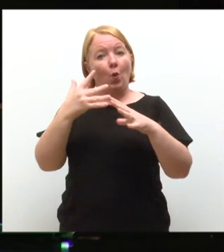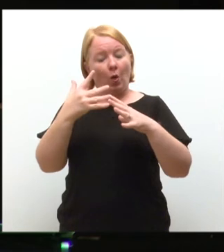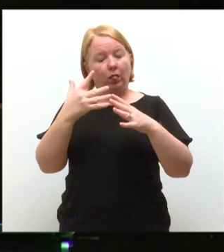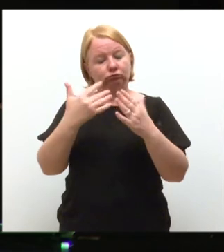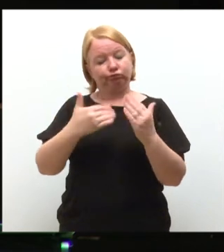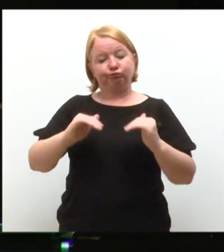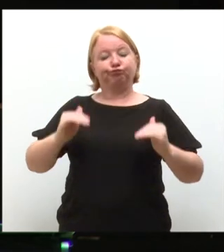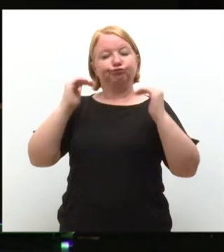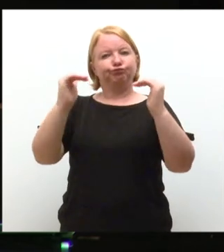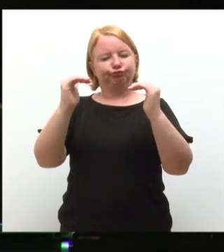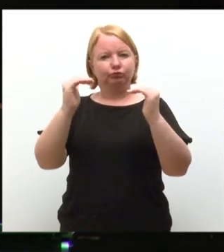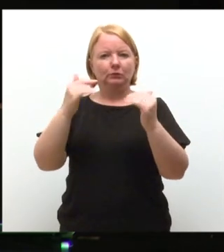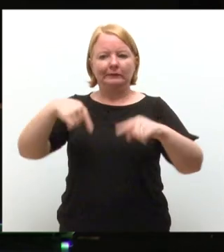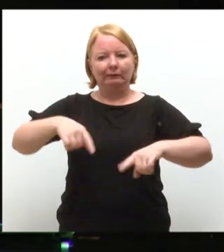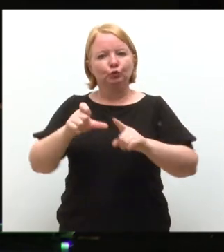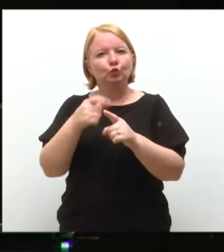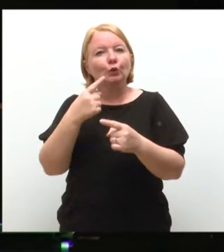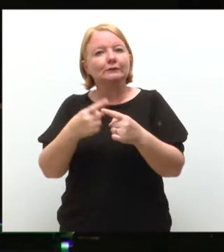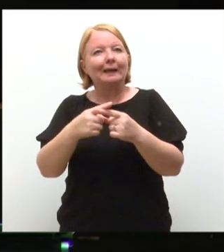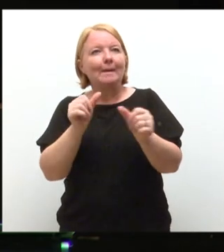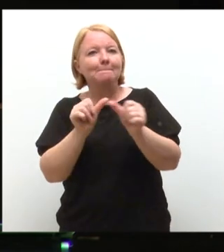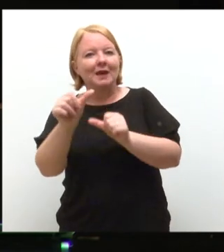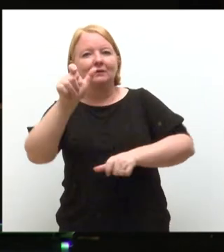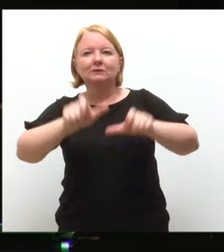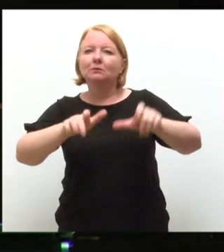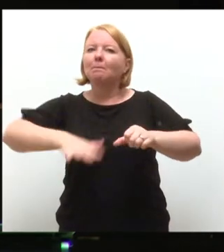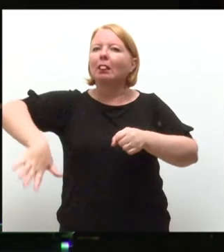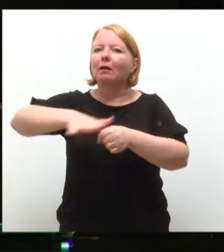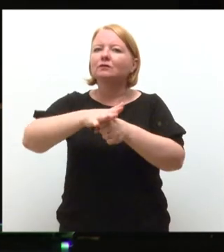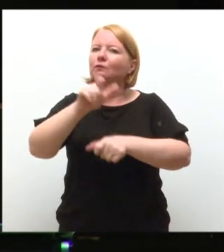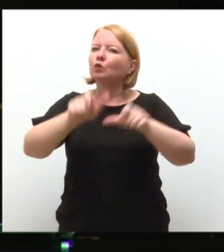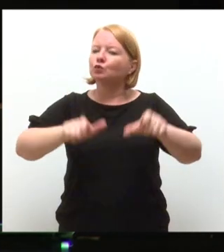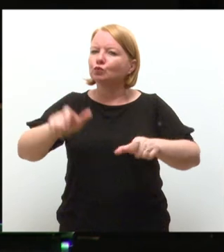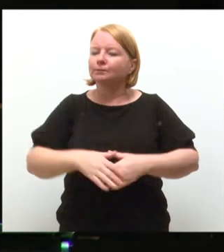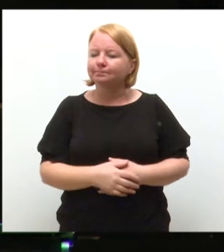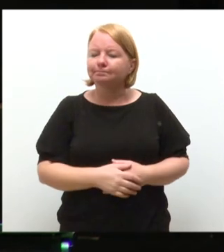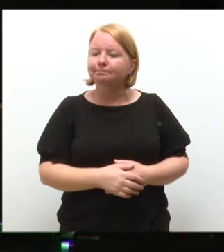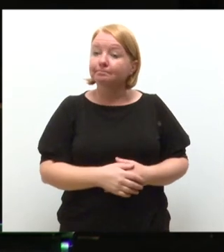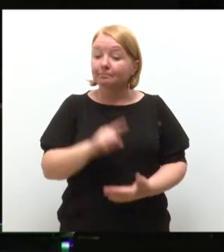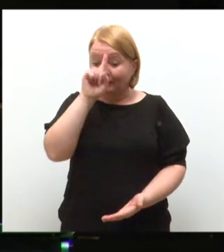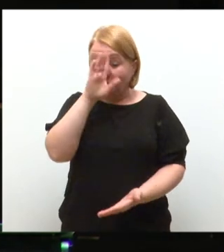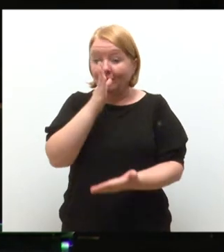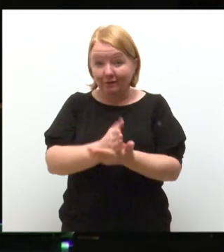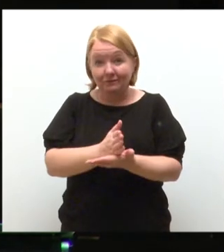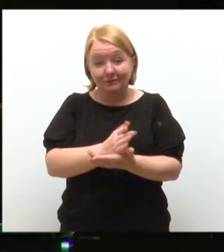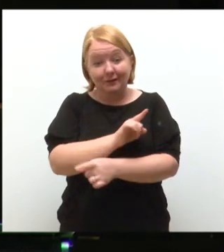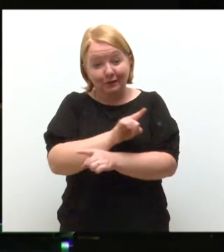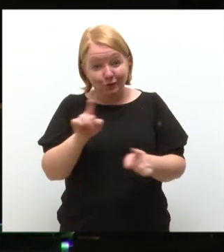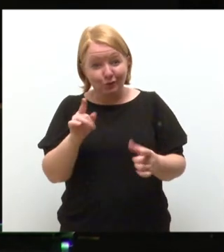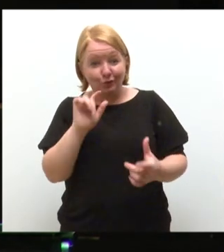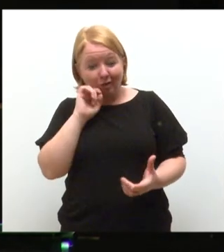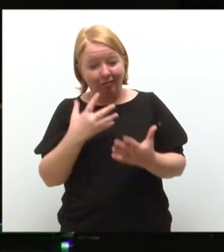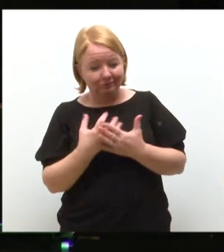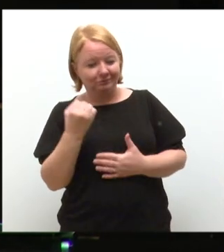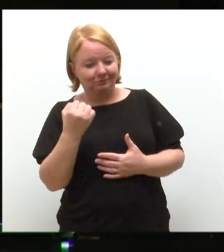again shows that Dundee is one of the best places to be a student. And I believe you will find that throughout your